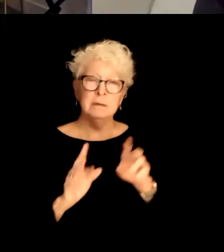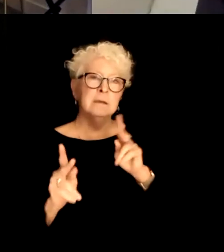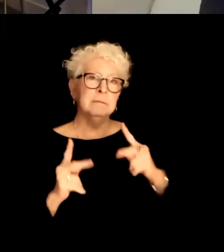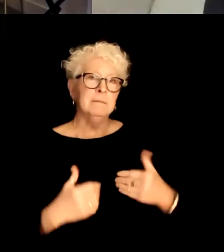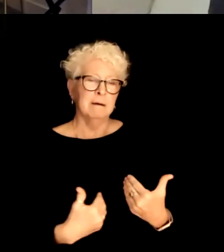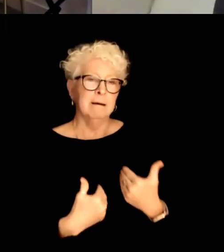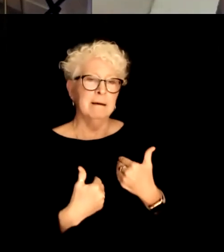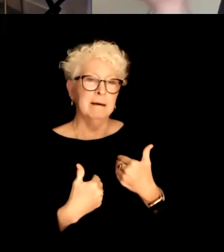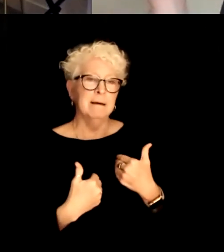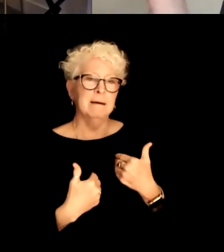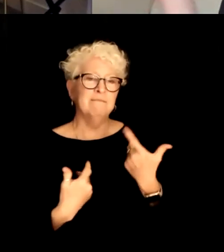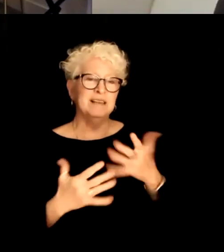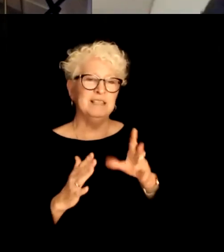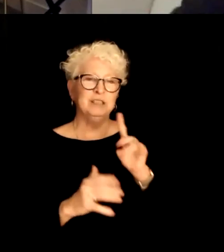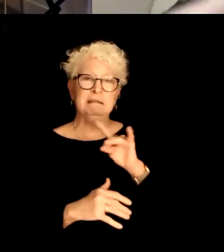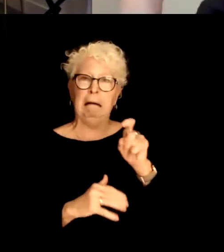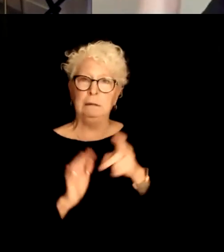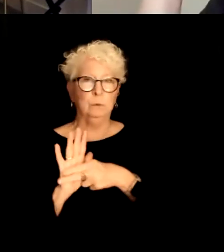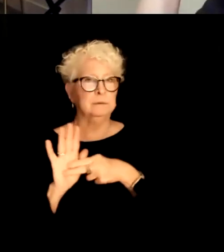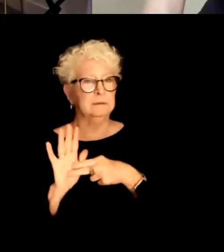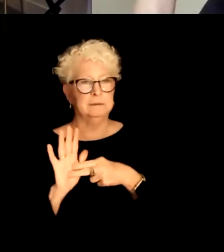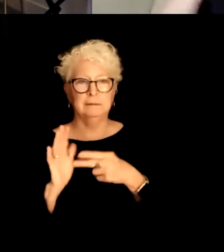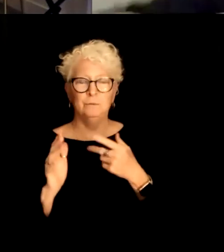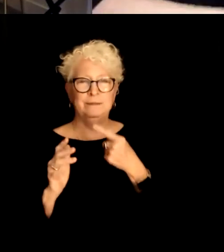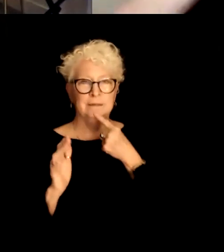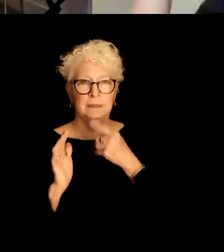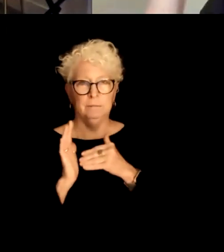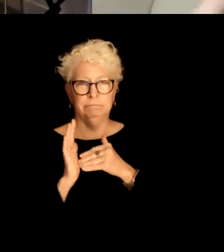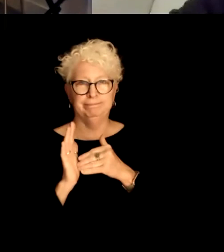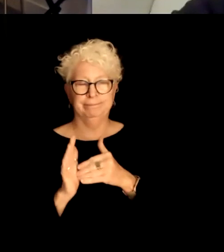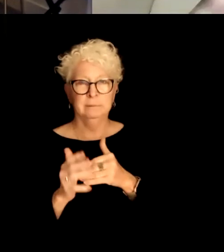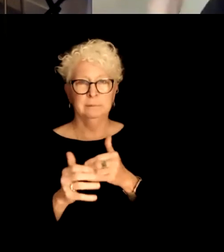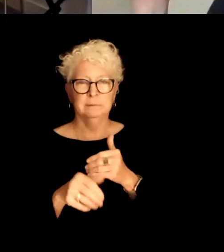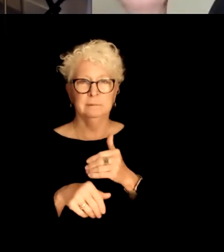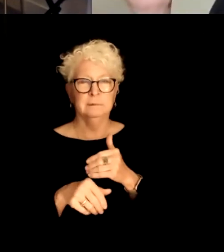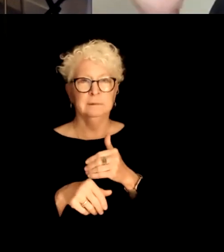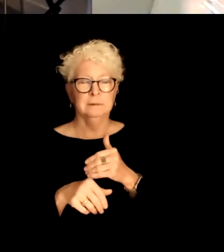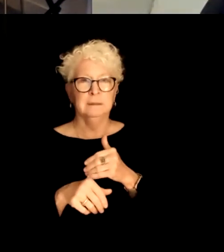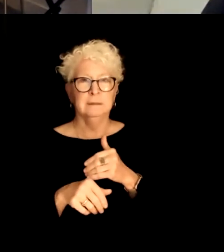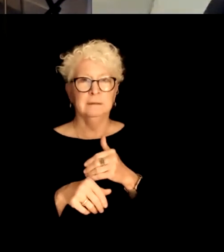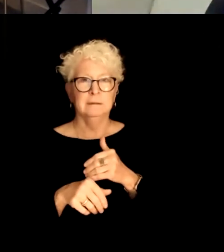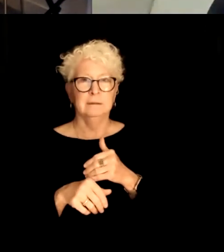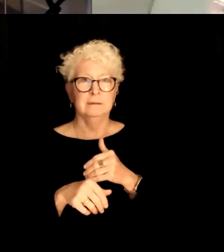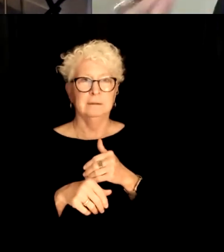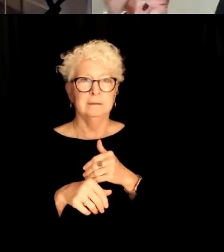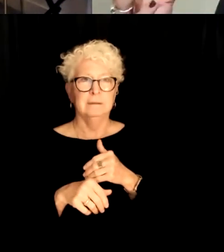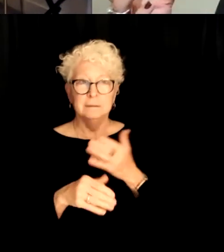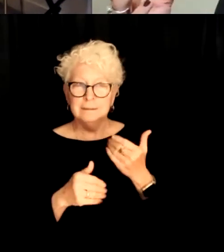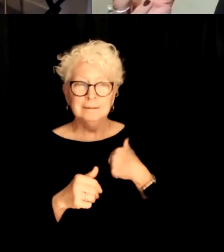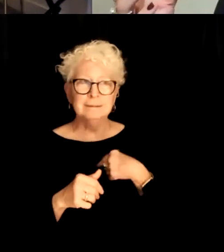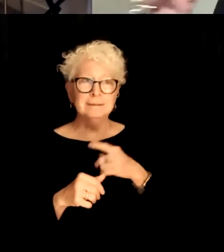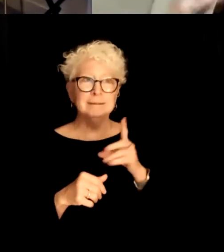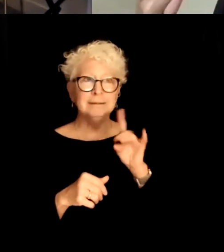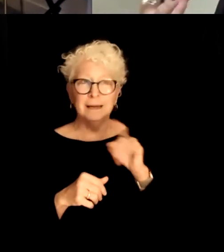diagnoses, because you've already mentioned, we both mentioned a bunch of times already, how difficult getting a diagnosis and getting any kind